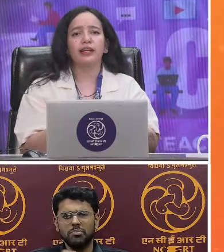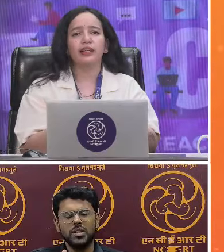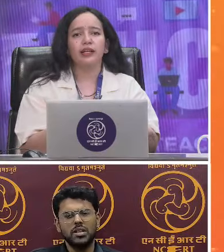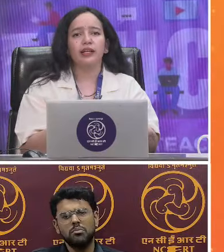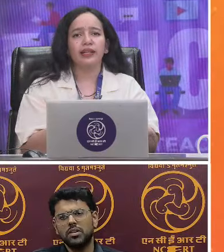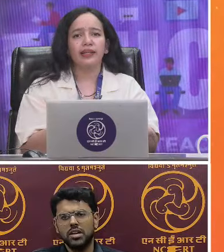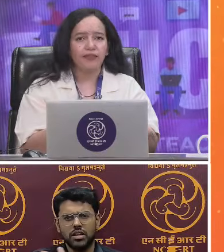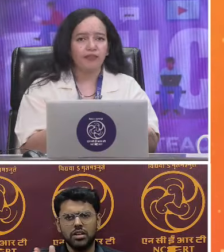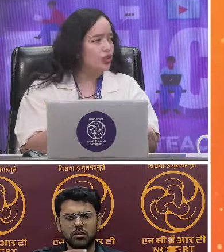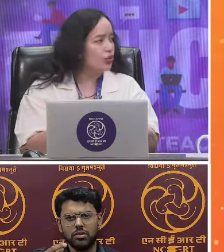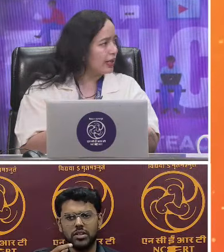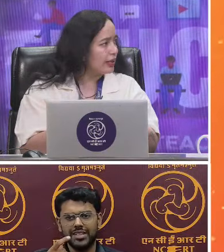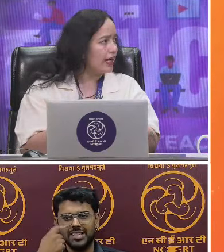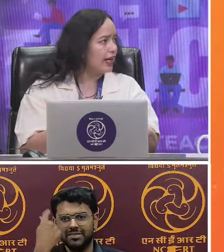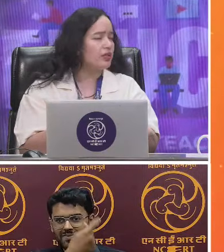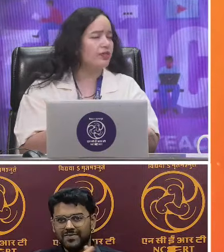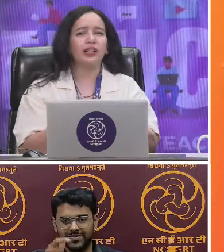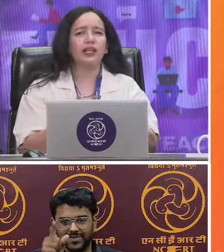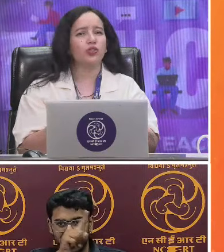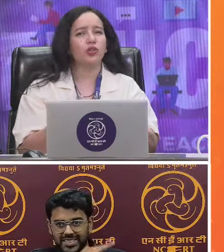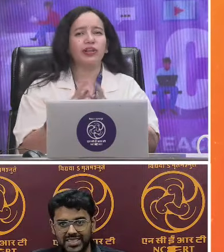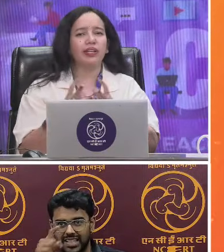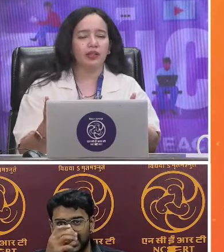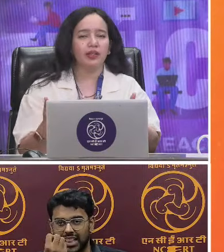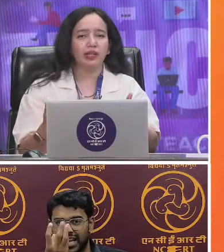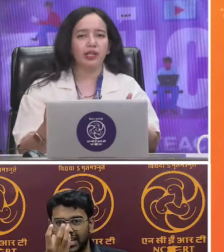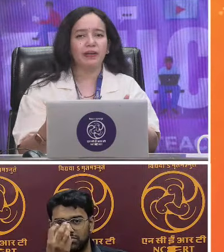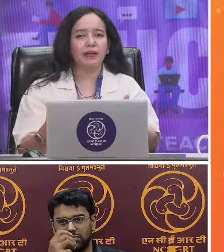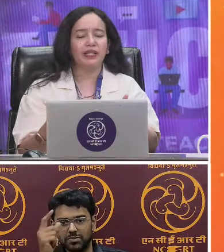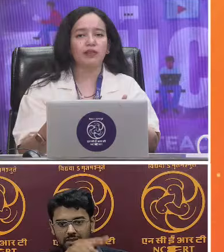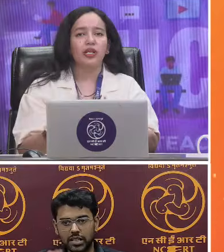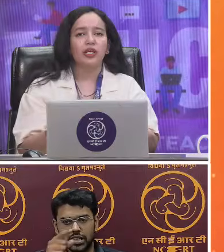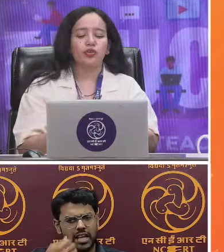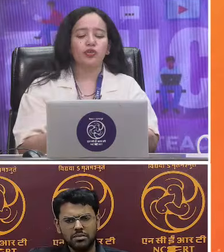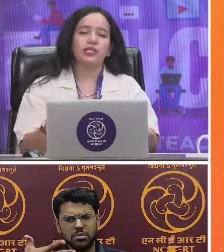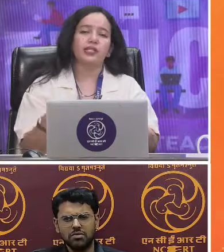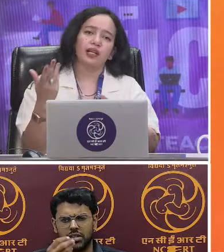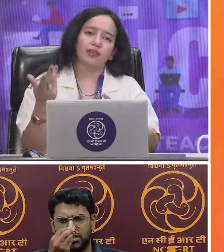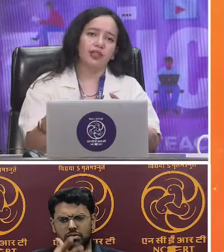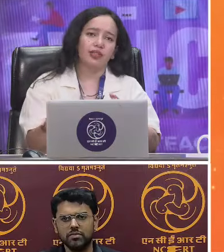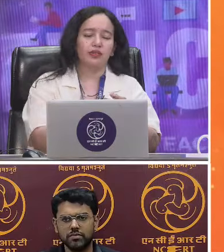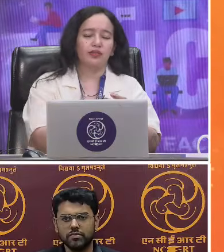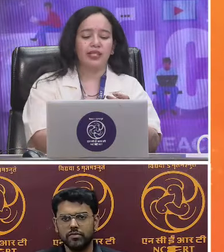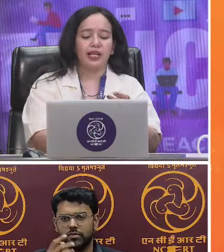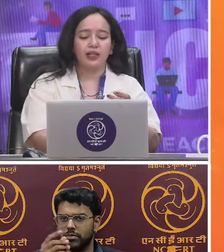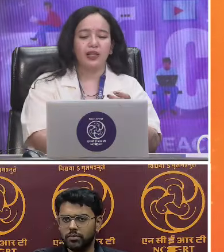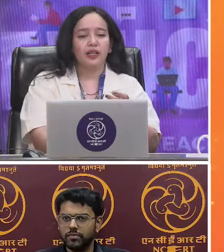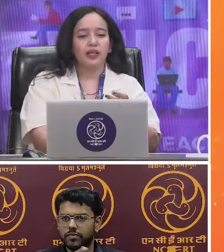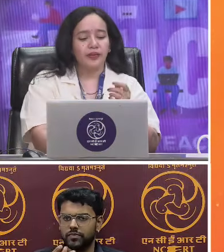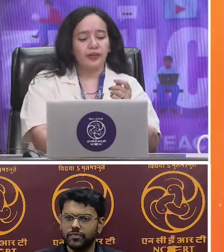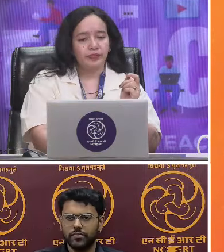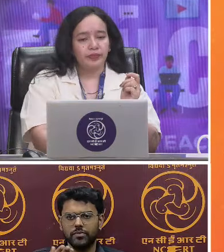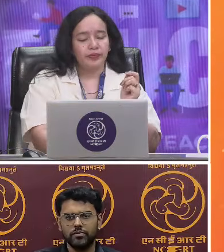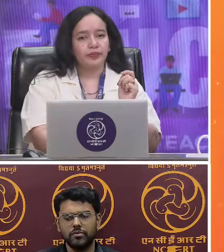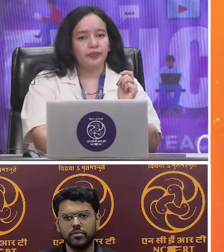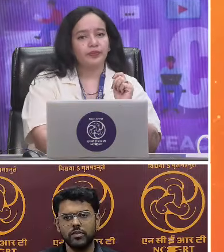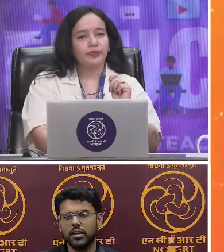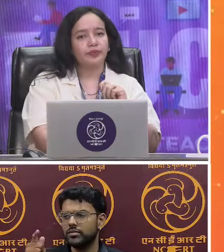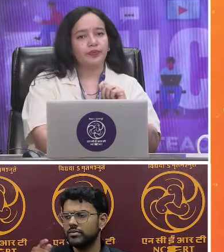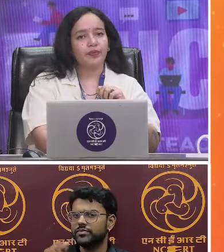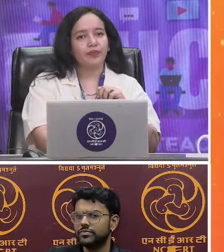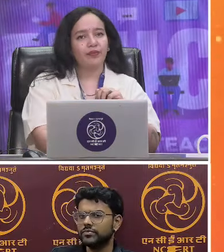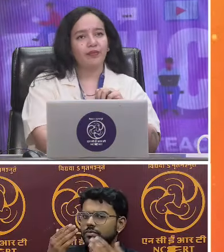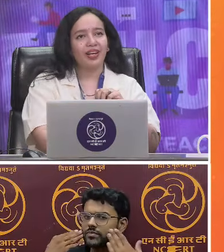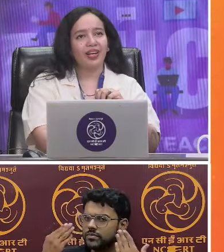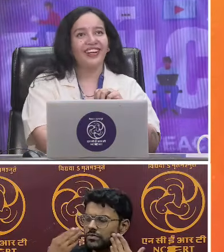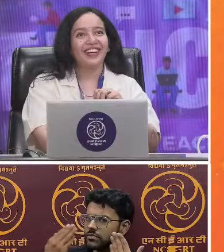the ring light, which you can buy. It's not very expensive. So you can start with that. And ma'am, what is the role of makeup